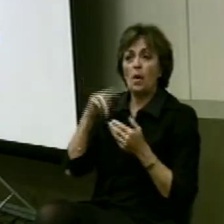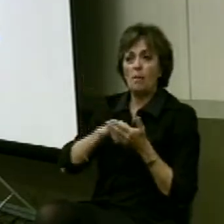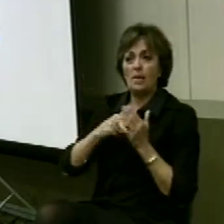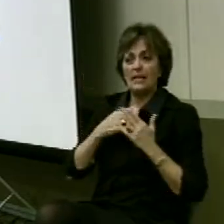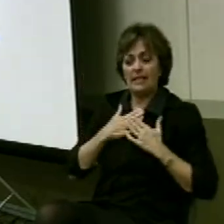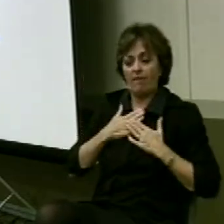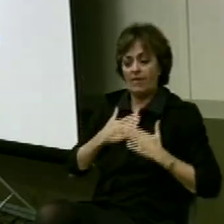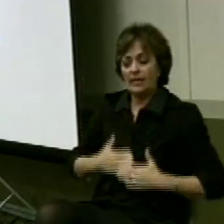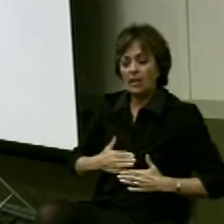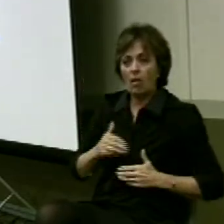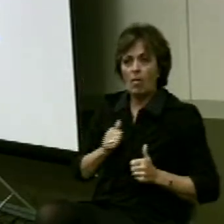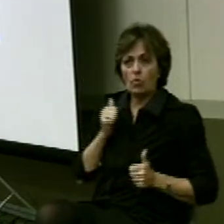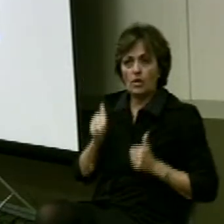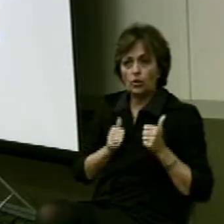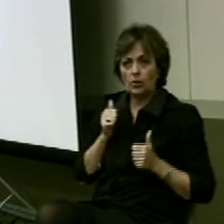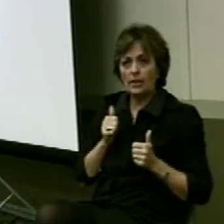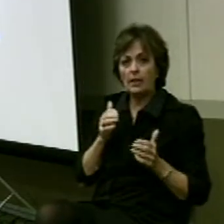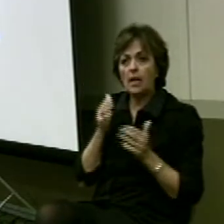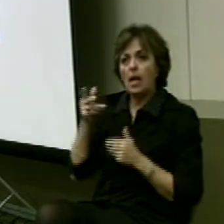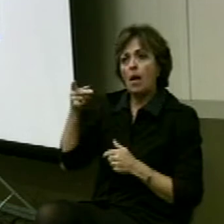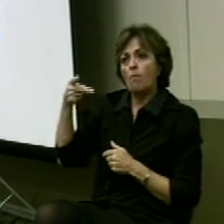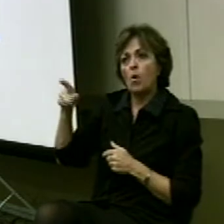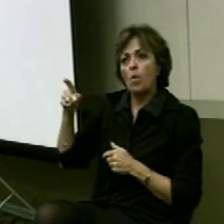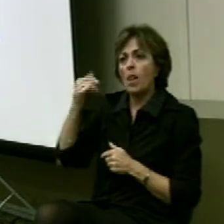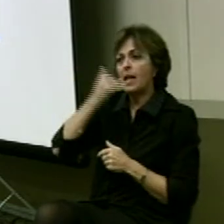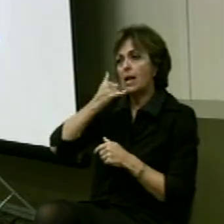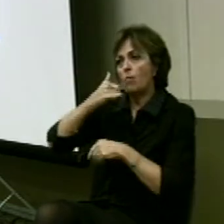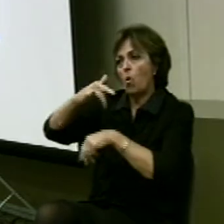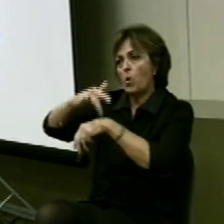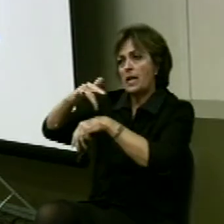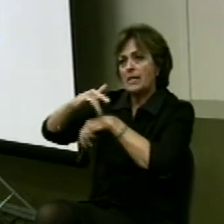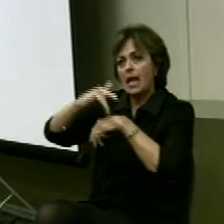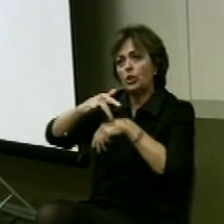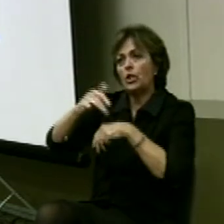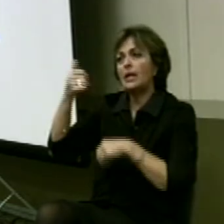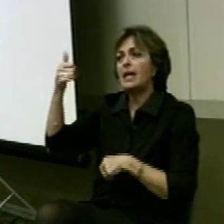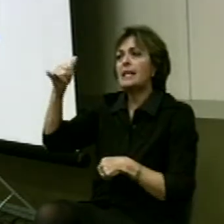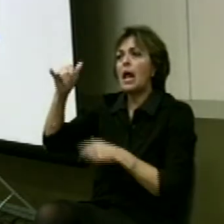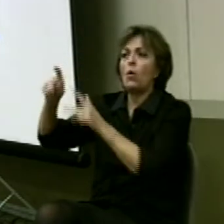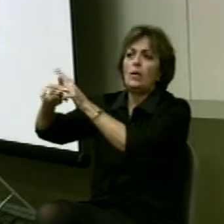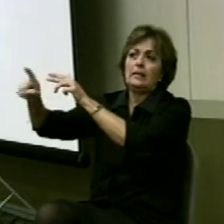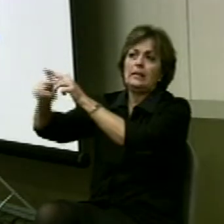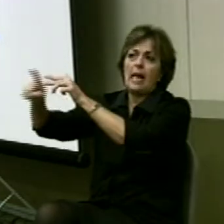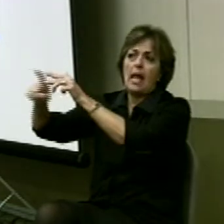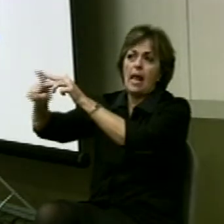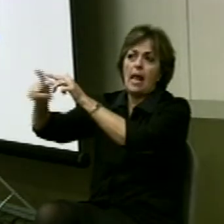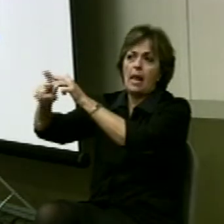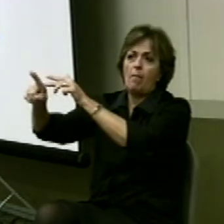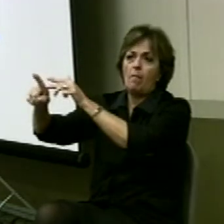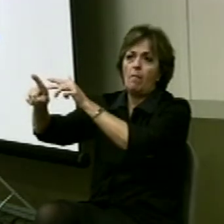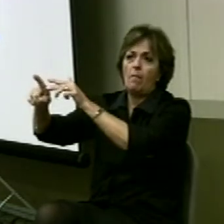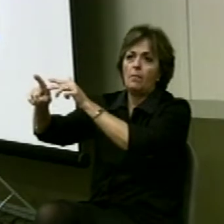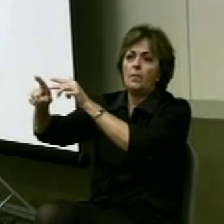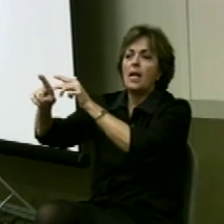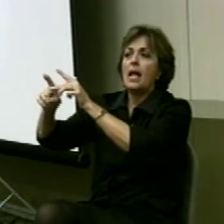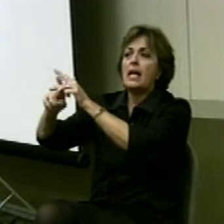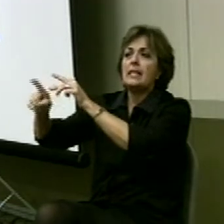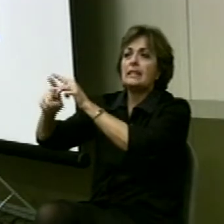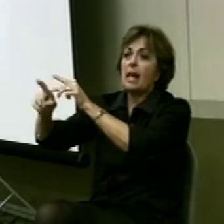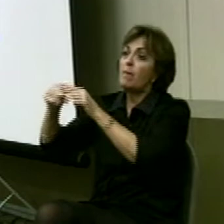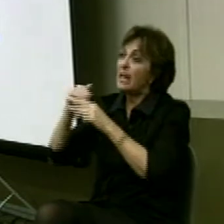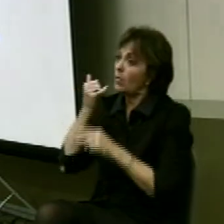we've got the blue is physical aggression, the purple is inappropriate touching, the yellow is